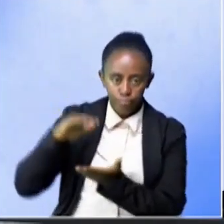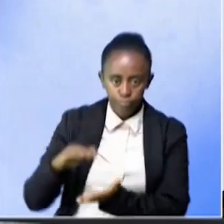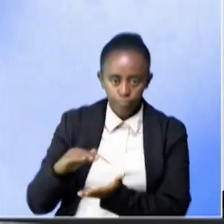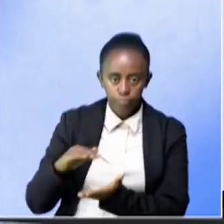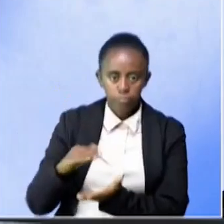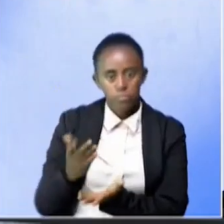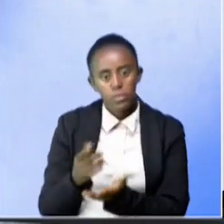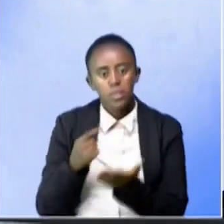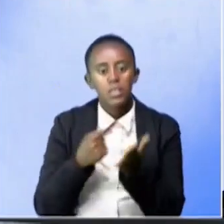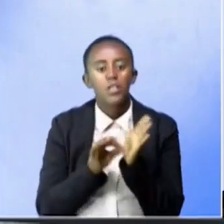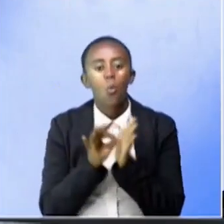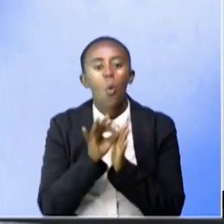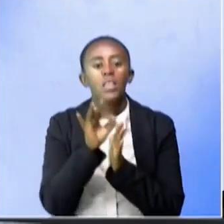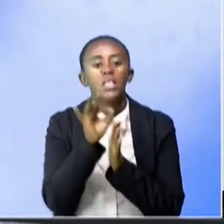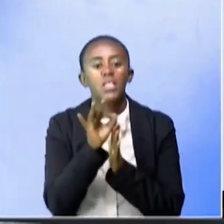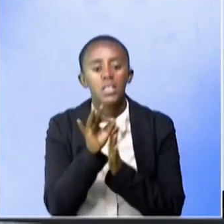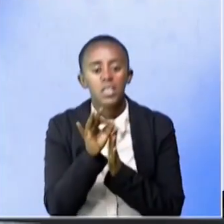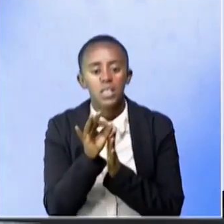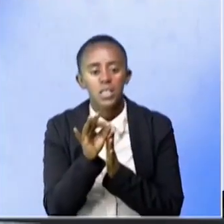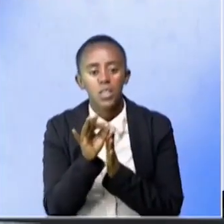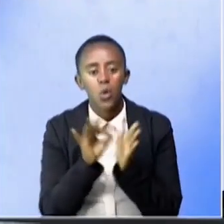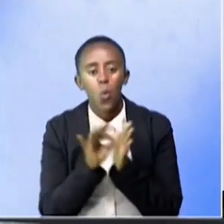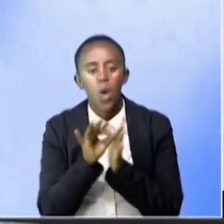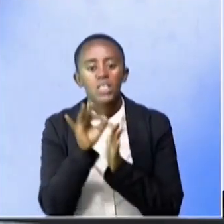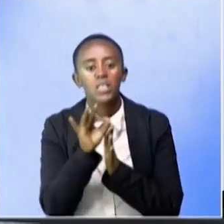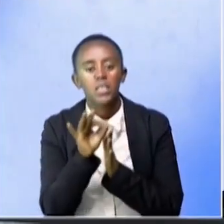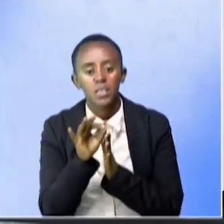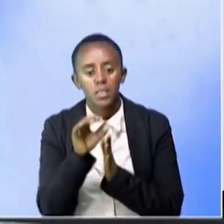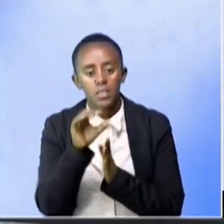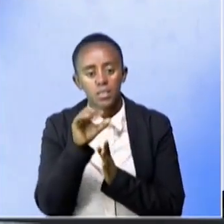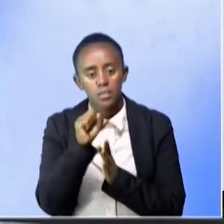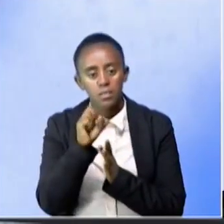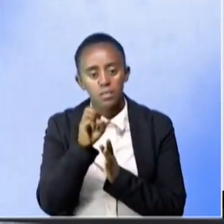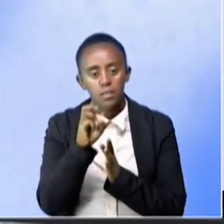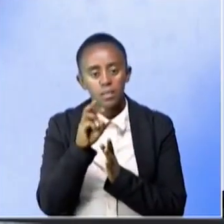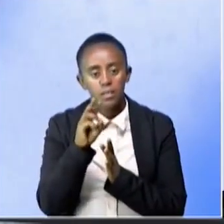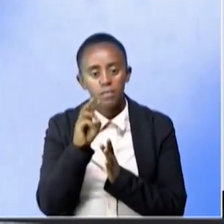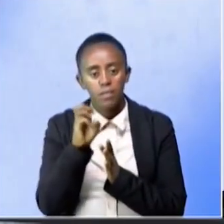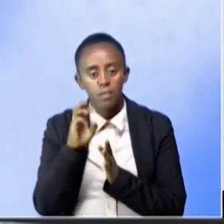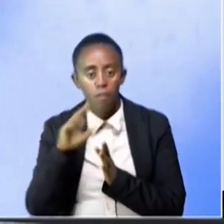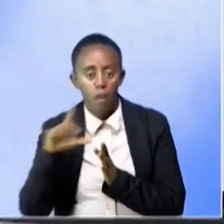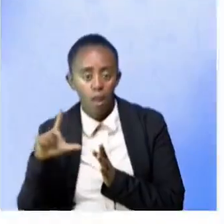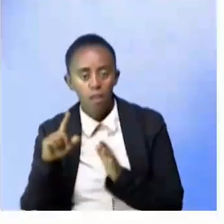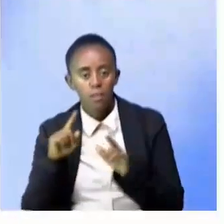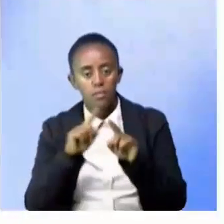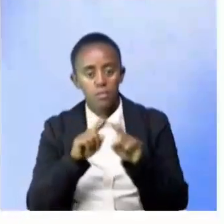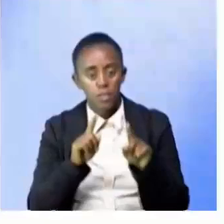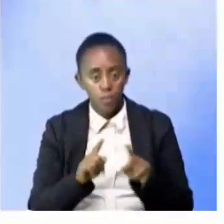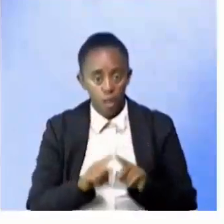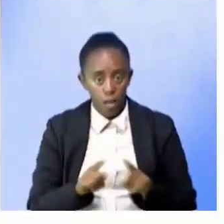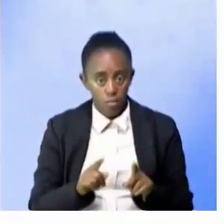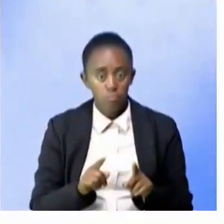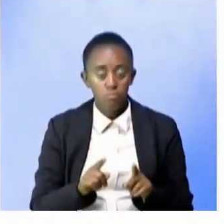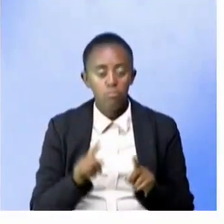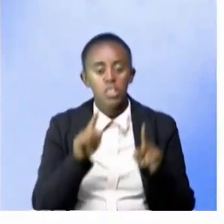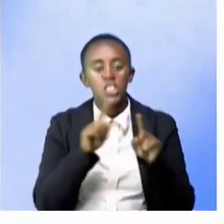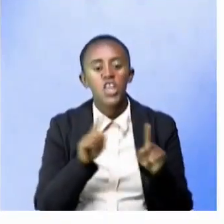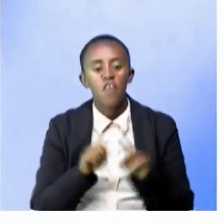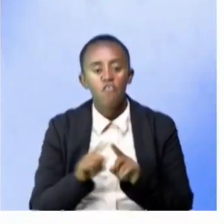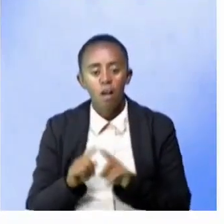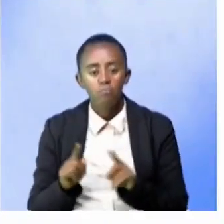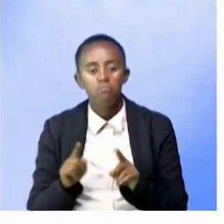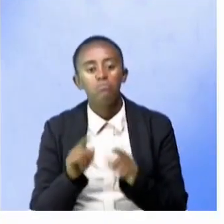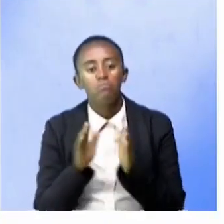exactly. This is quantity. Yeah. Quantity. So, you can see here now the word several and